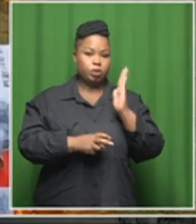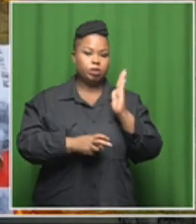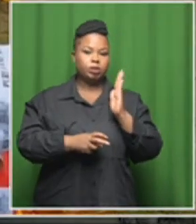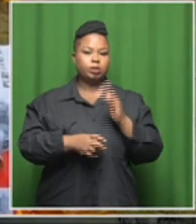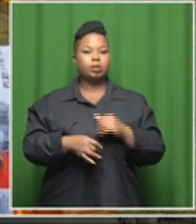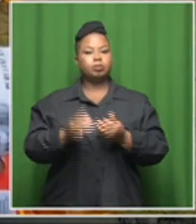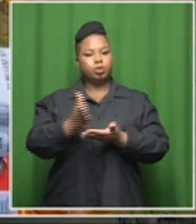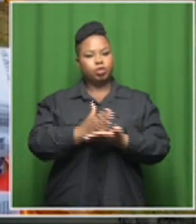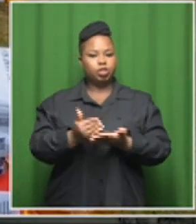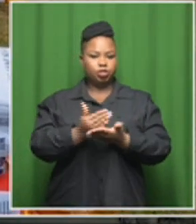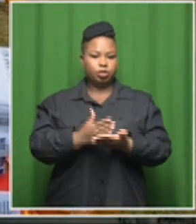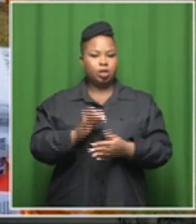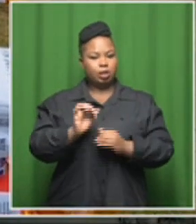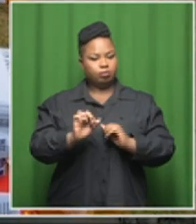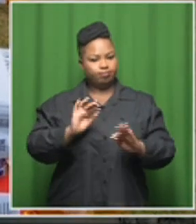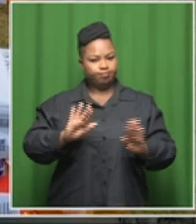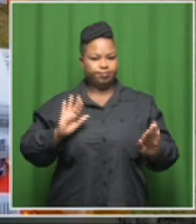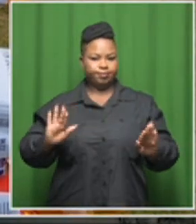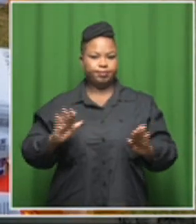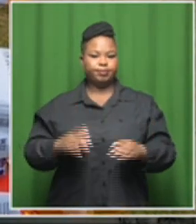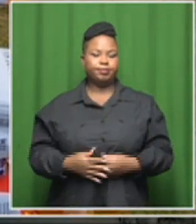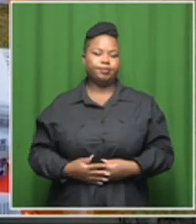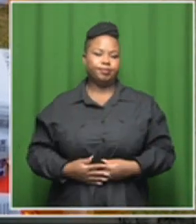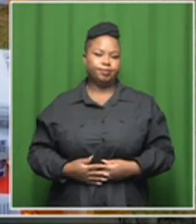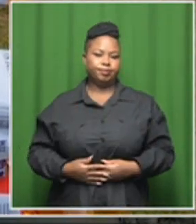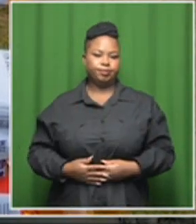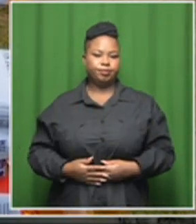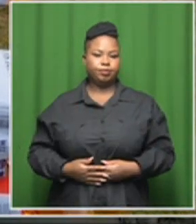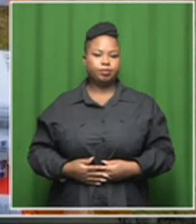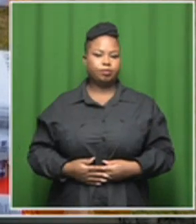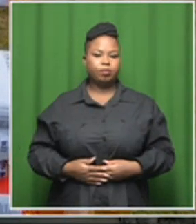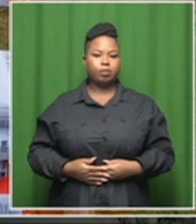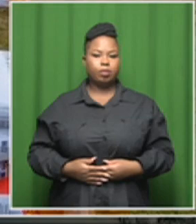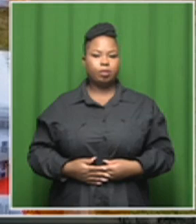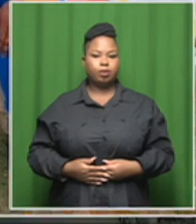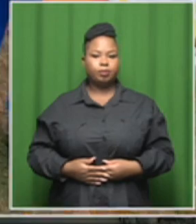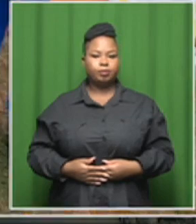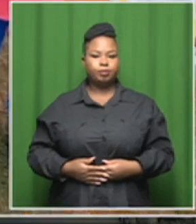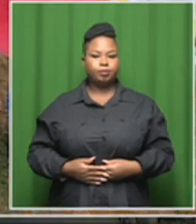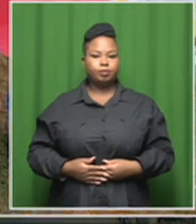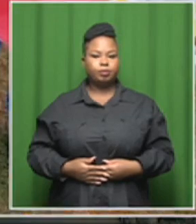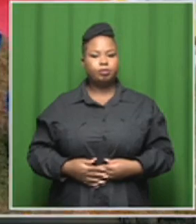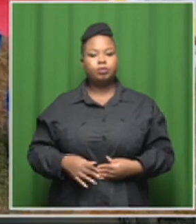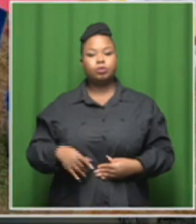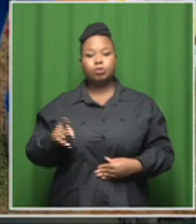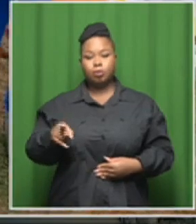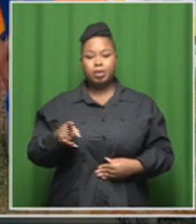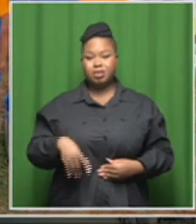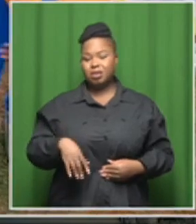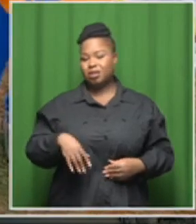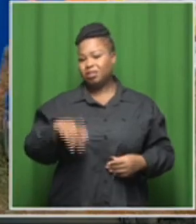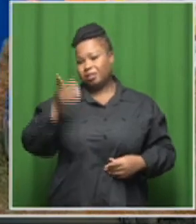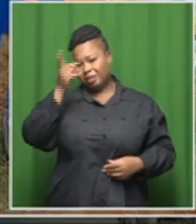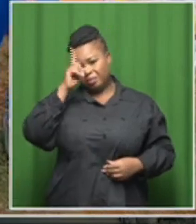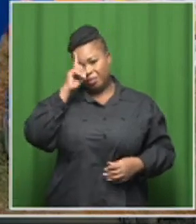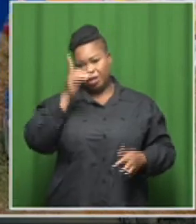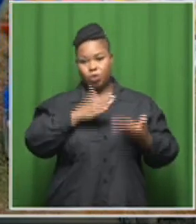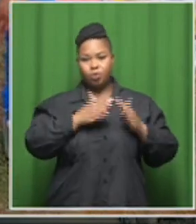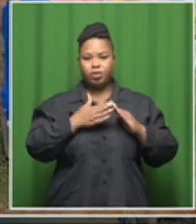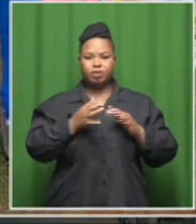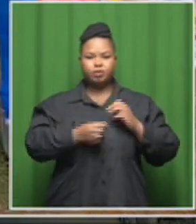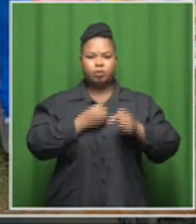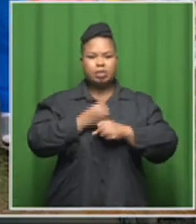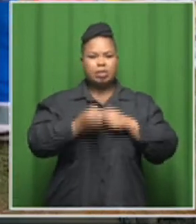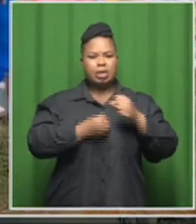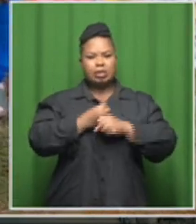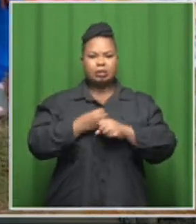is shared among all the Stokvel members. A Stokvel has sustained black communities for many years because